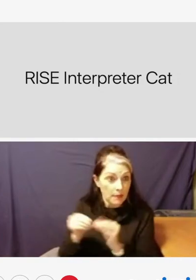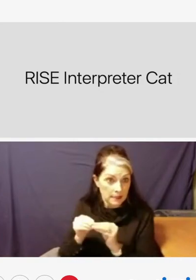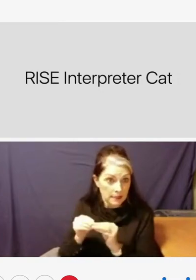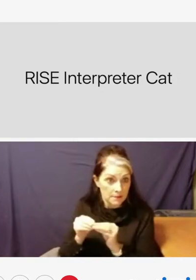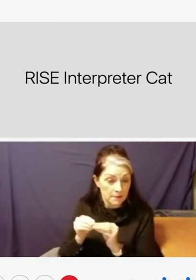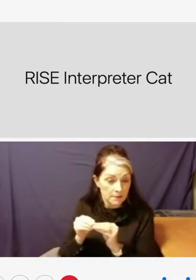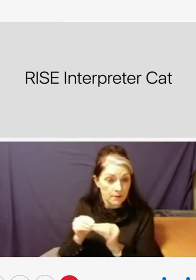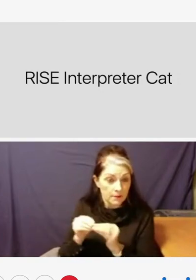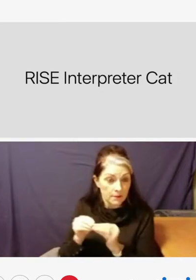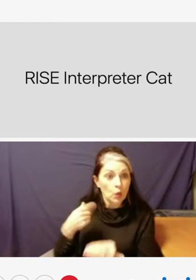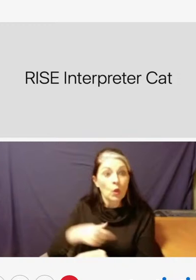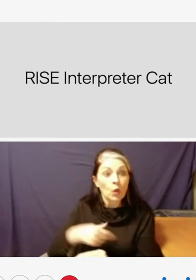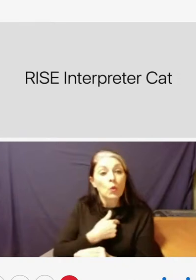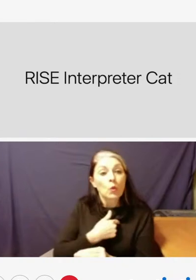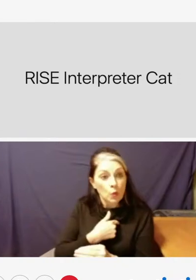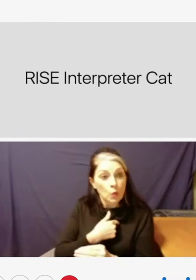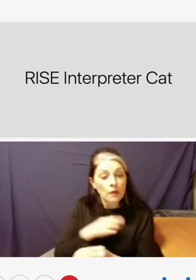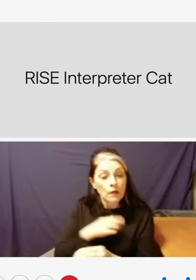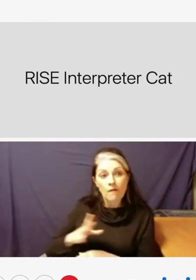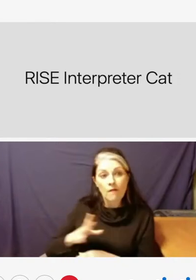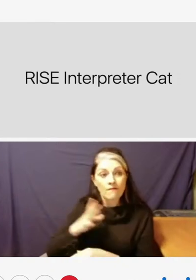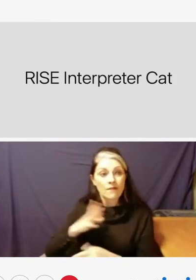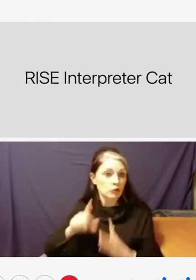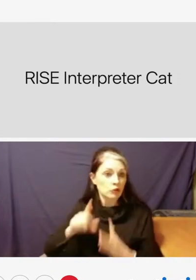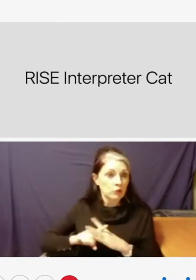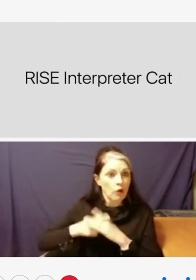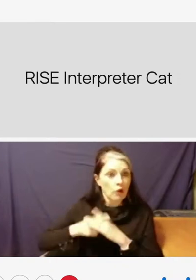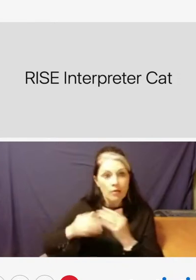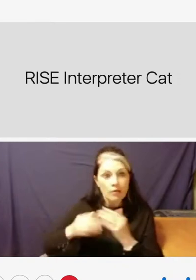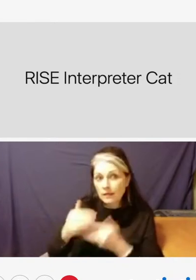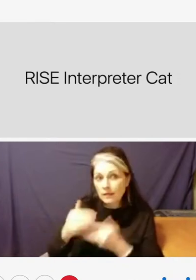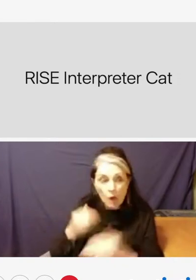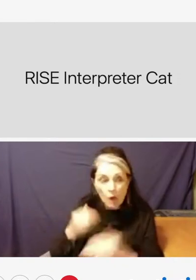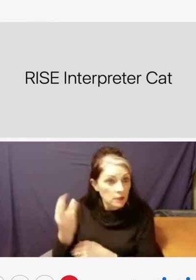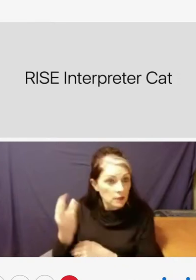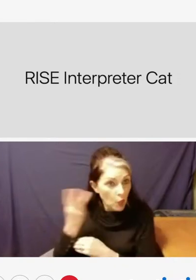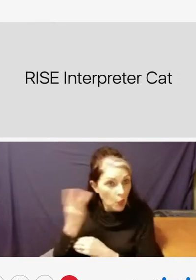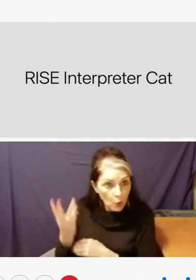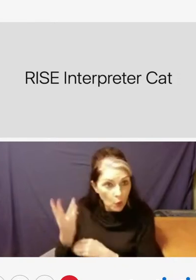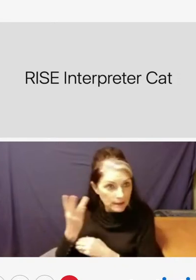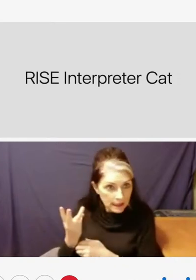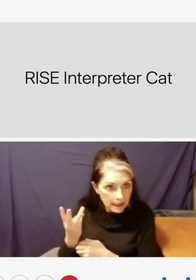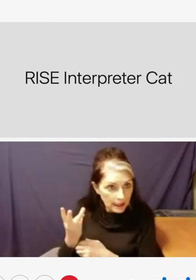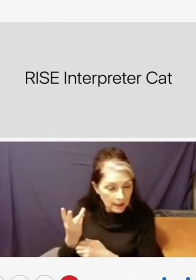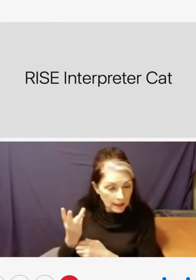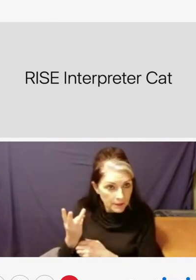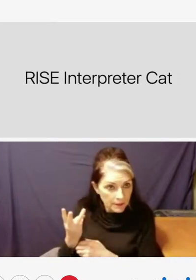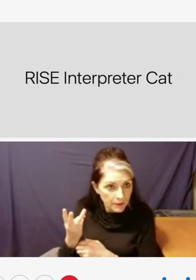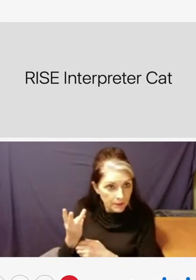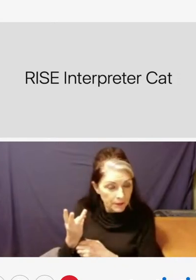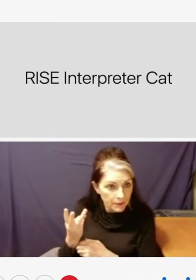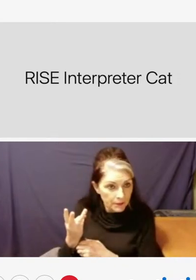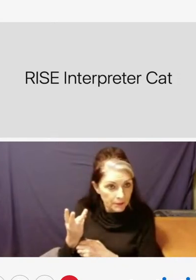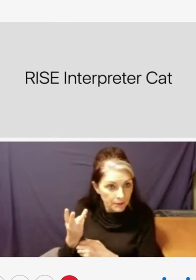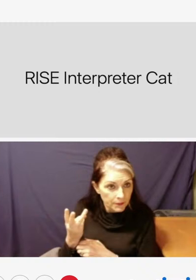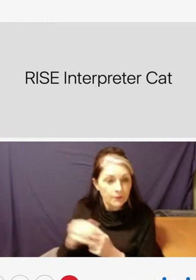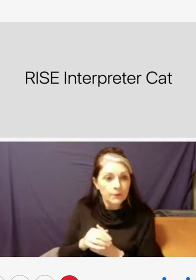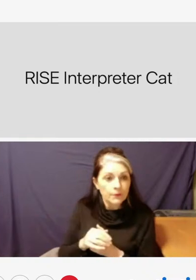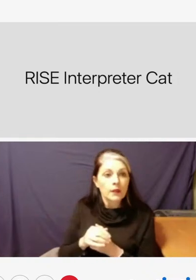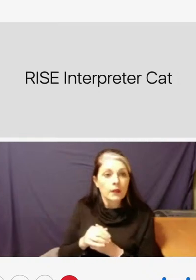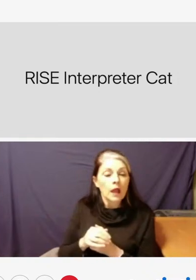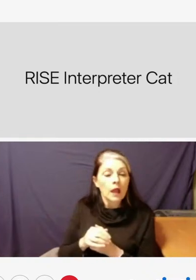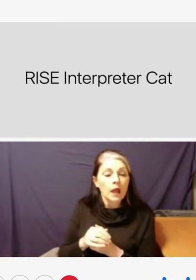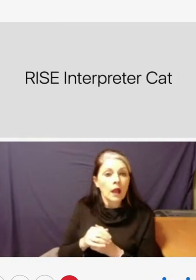know officially begin this process on on Wednesday so uh and then I I will meet up work with